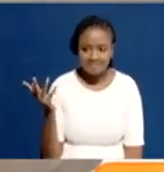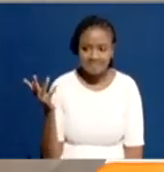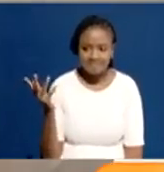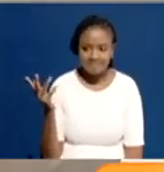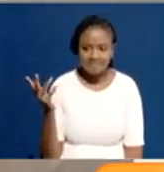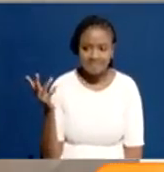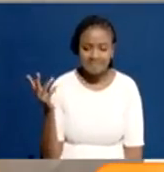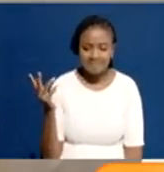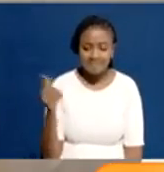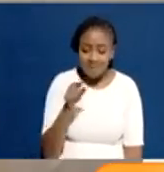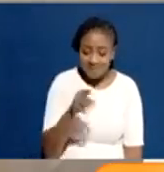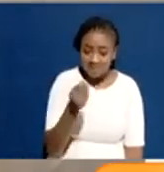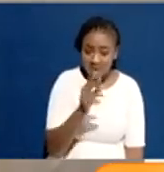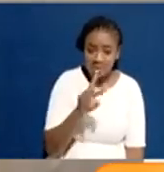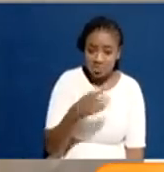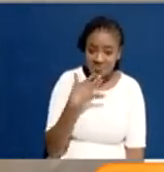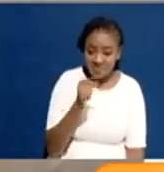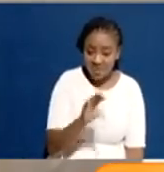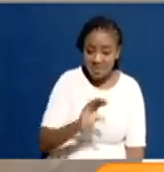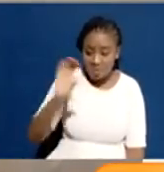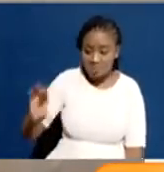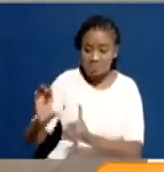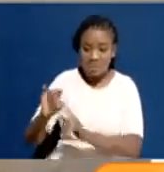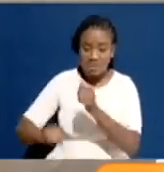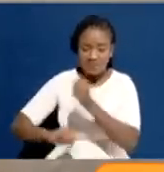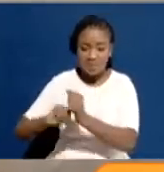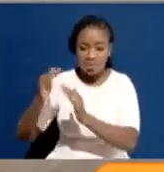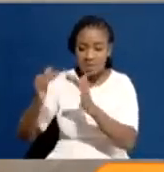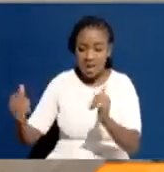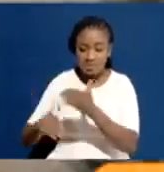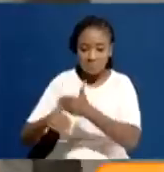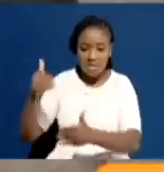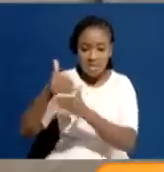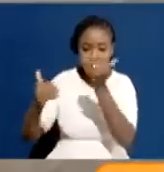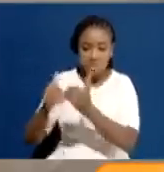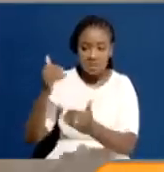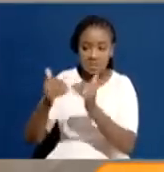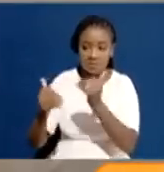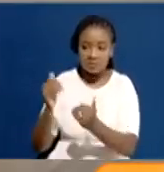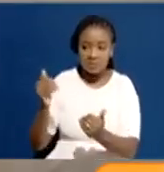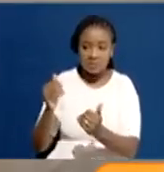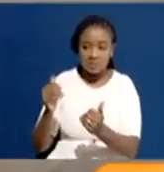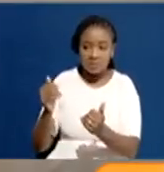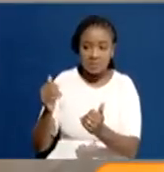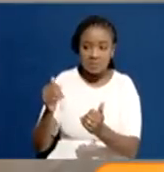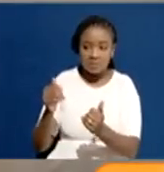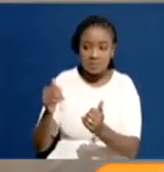to go towards a fund that will create houses so that